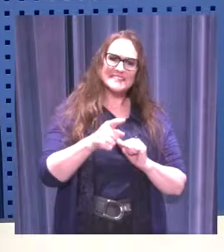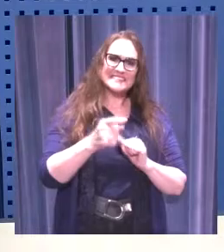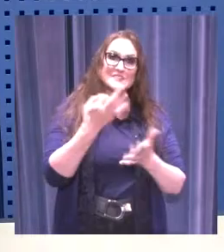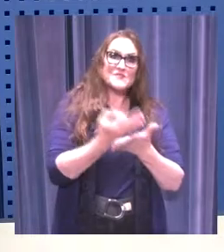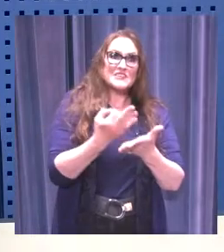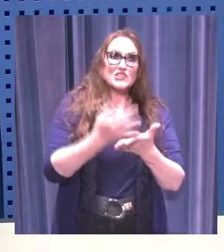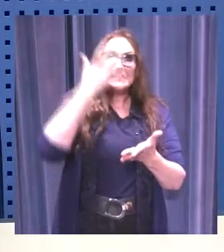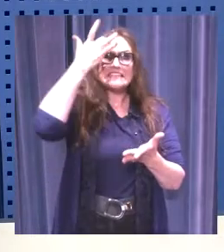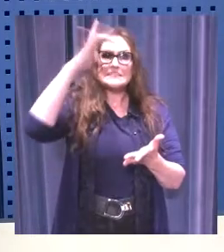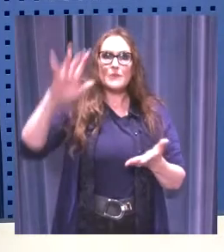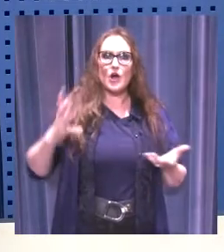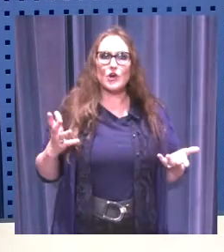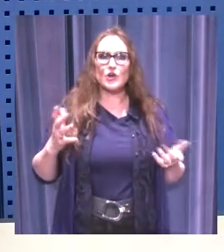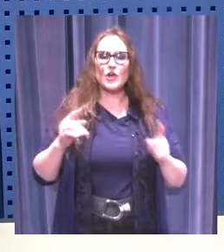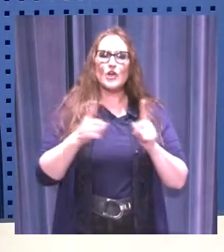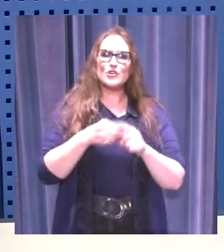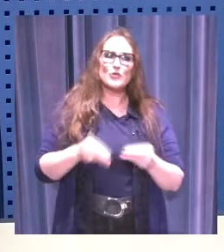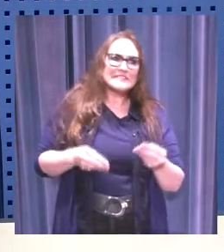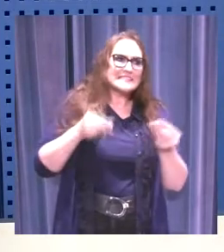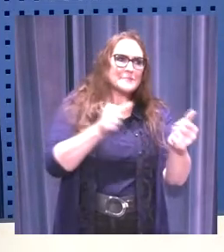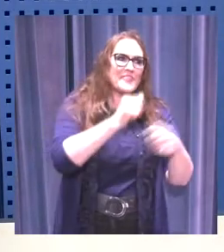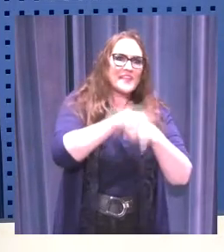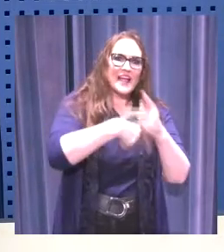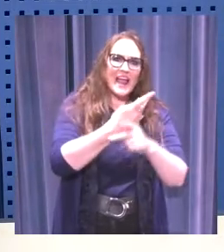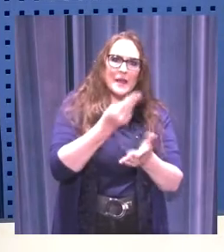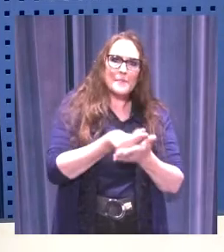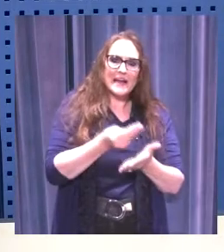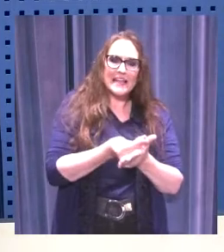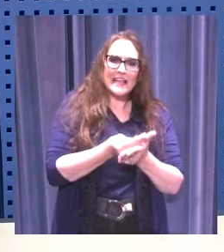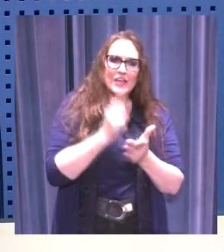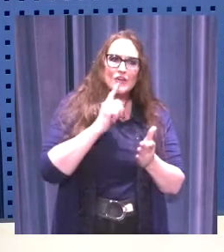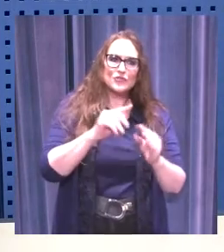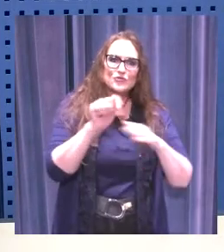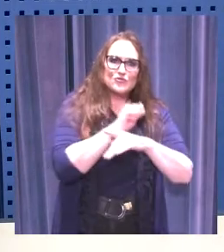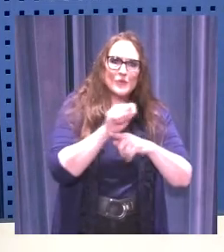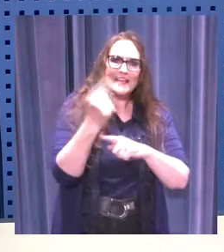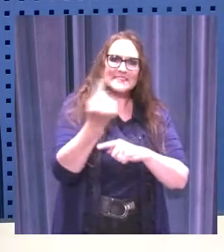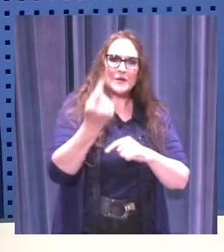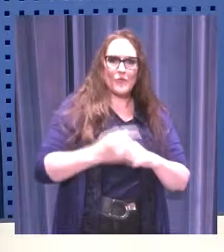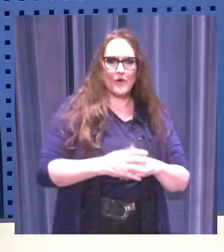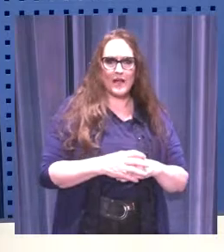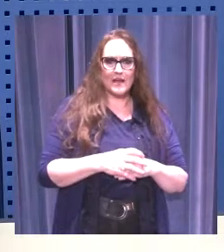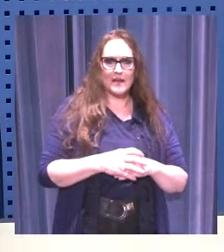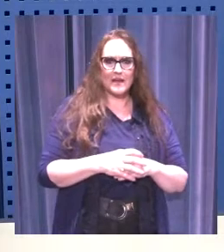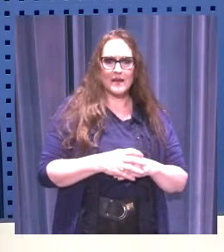fiscally smart to spend this kind of money to train someone